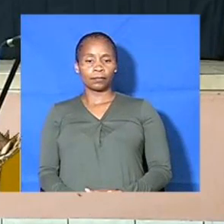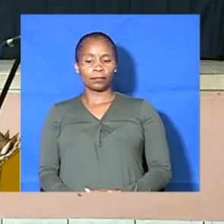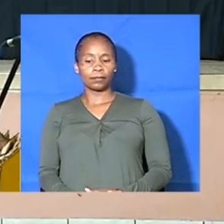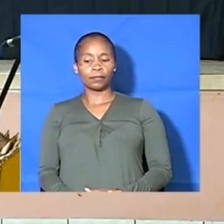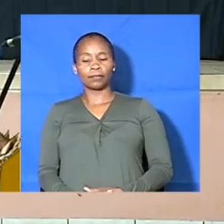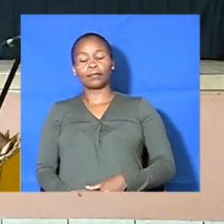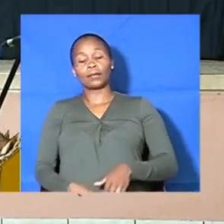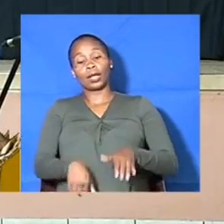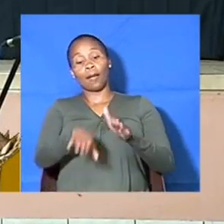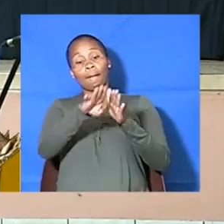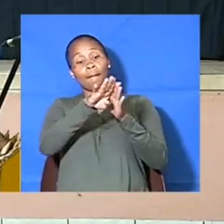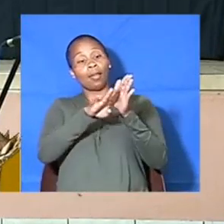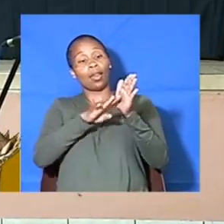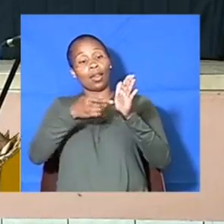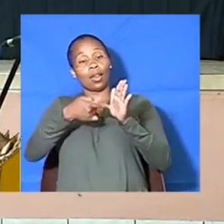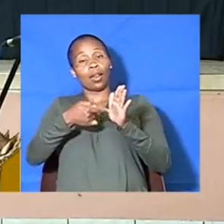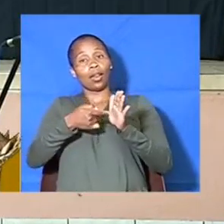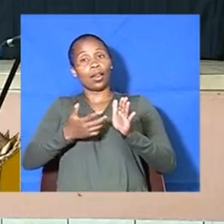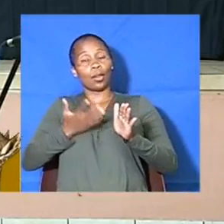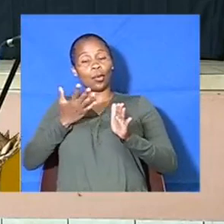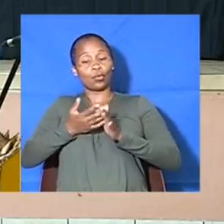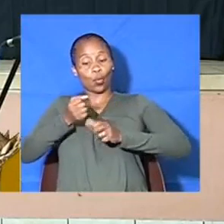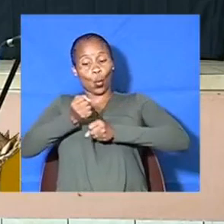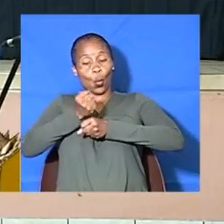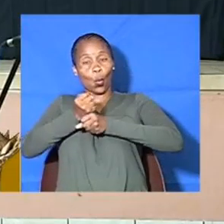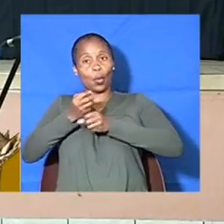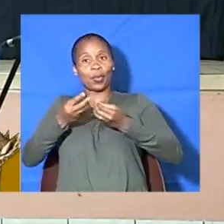The name of this